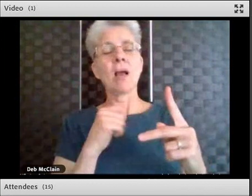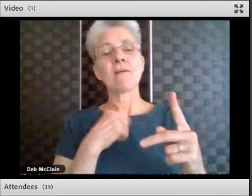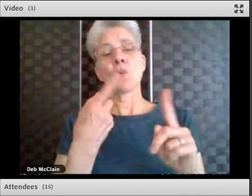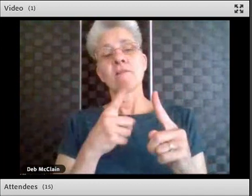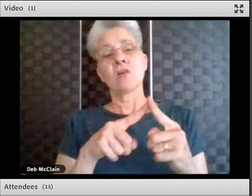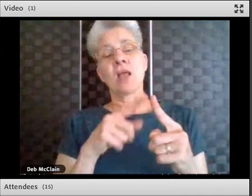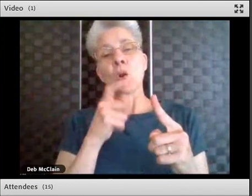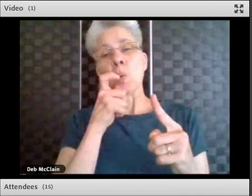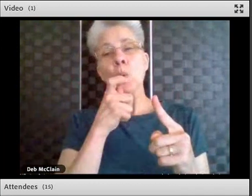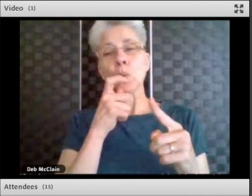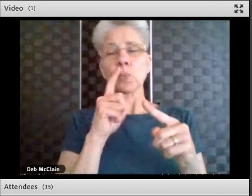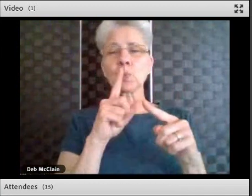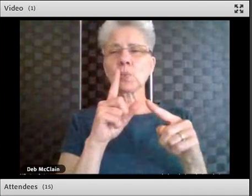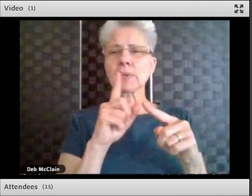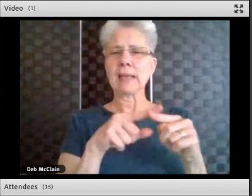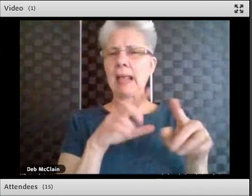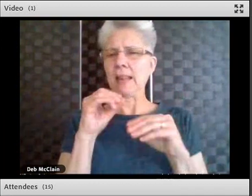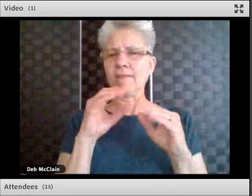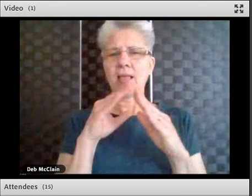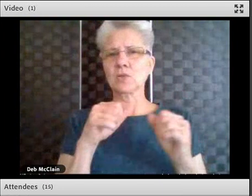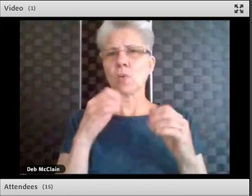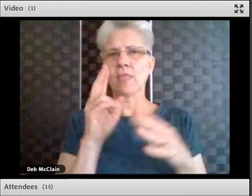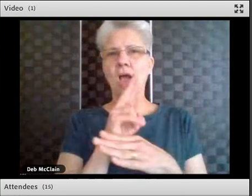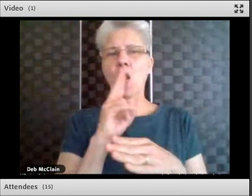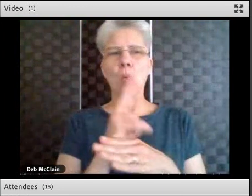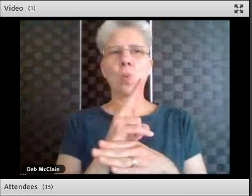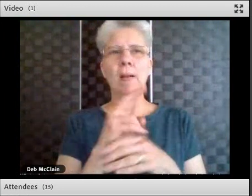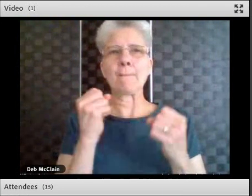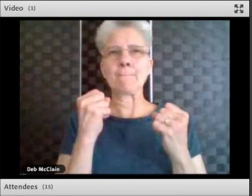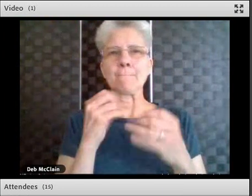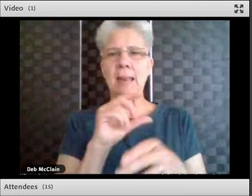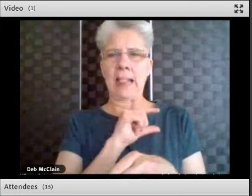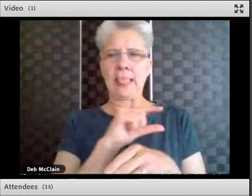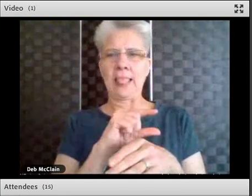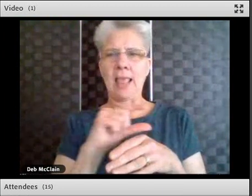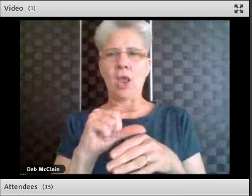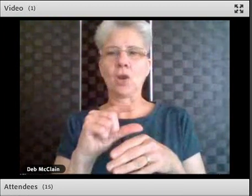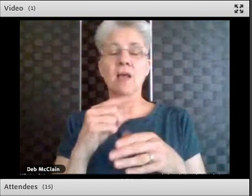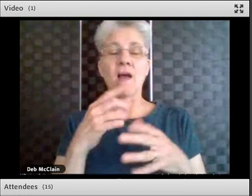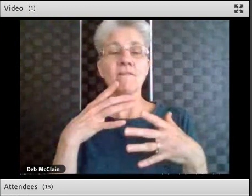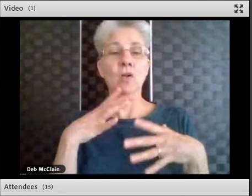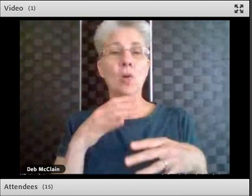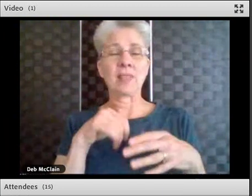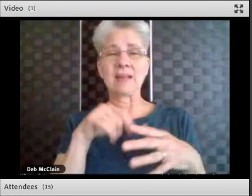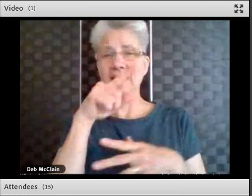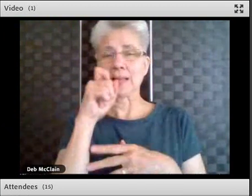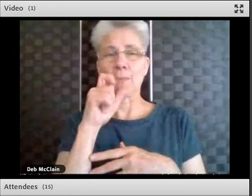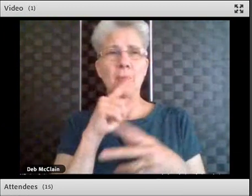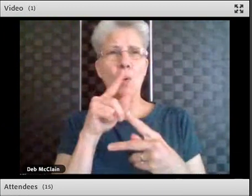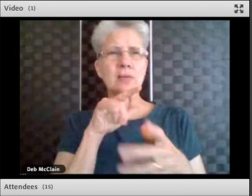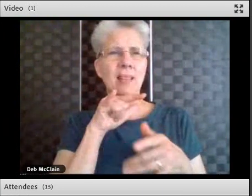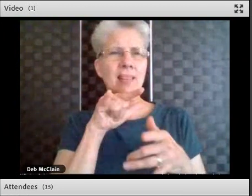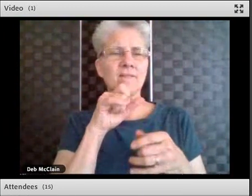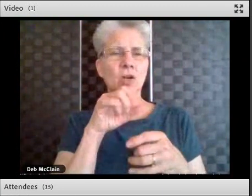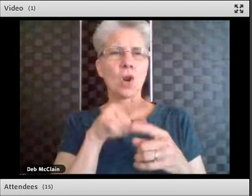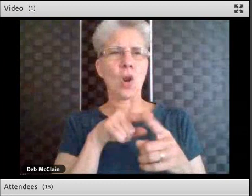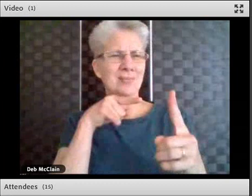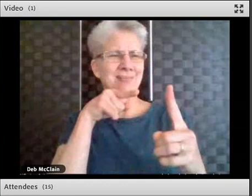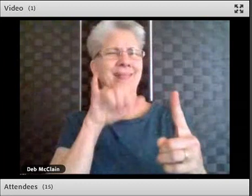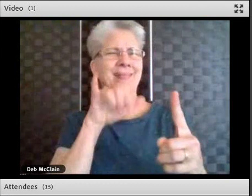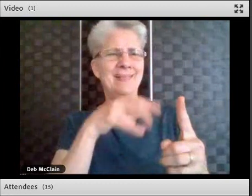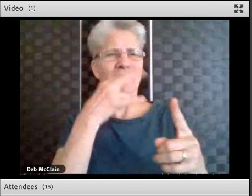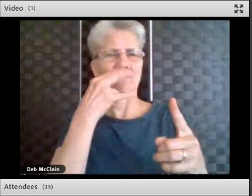friend who can't leave the house without wearing multiple layers of clothing, even in the summer, and people always laugh at her or point at her, or